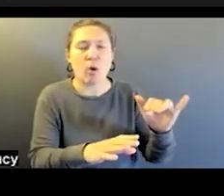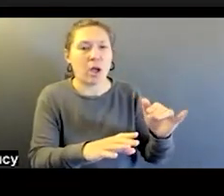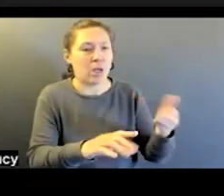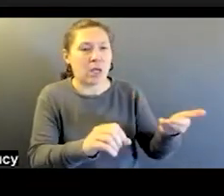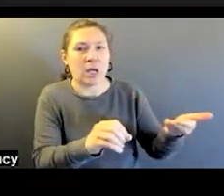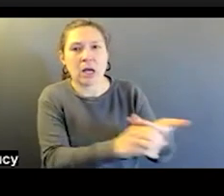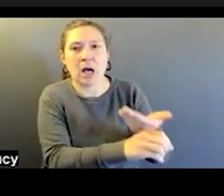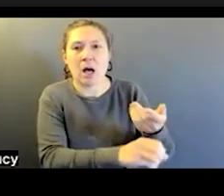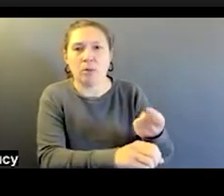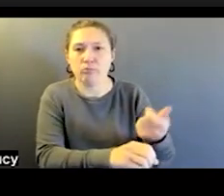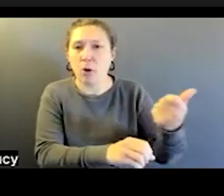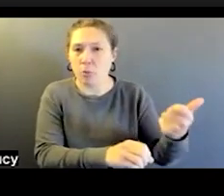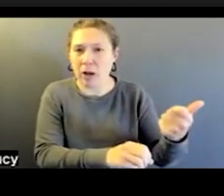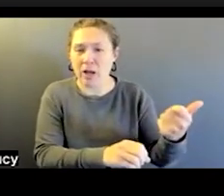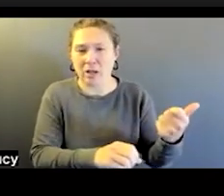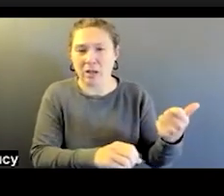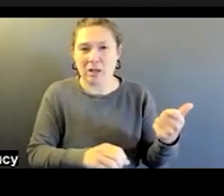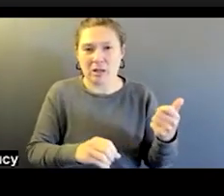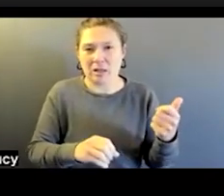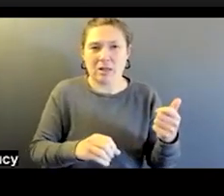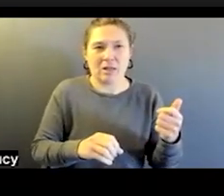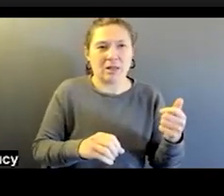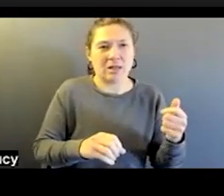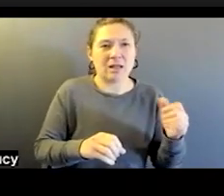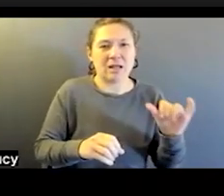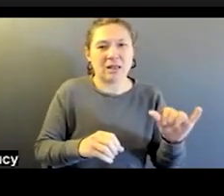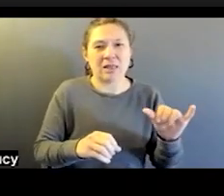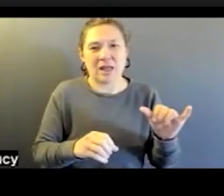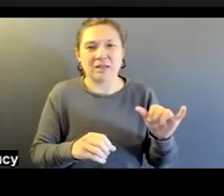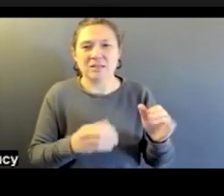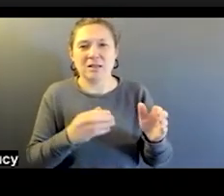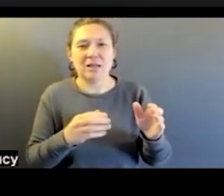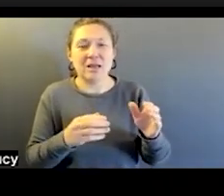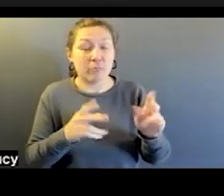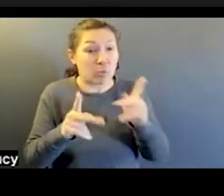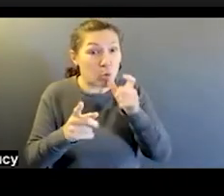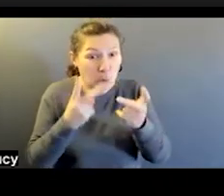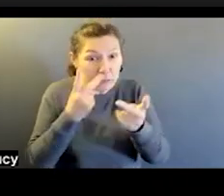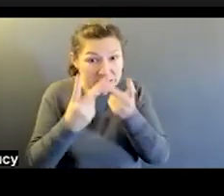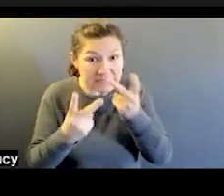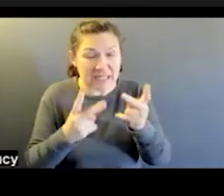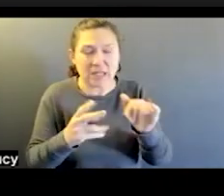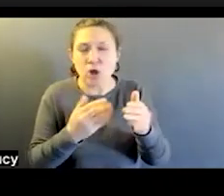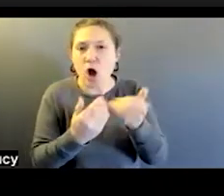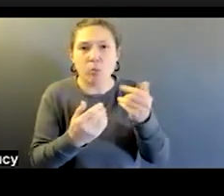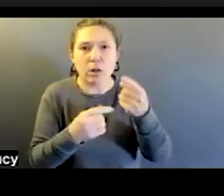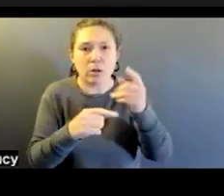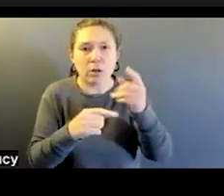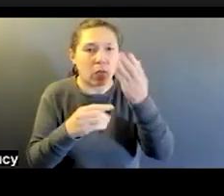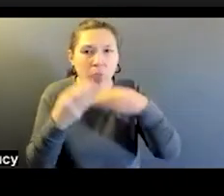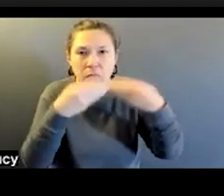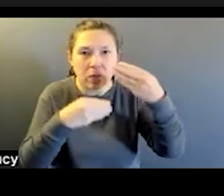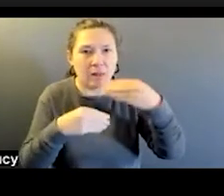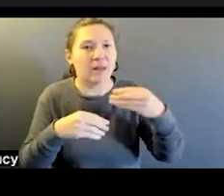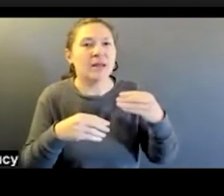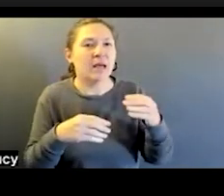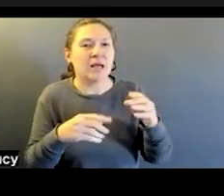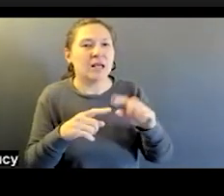big, almost invisible for sighted people, geometric entities, valid inequalities or cuts,